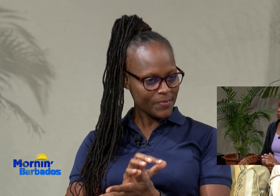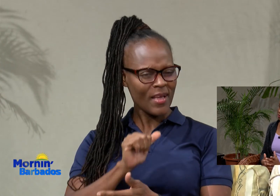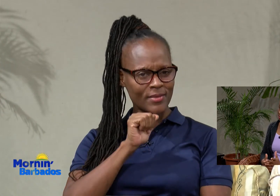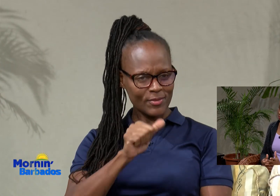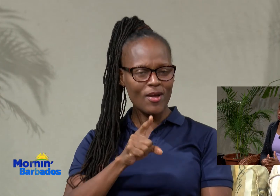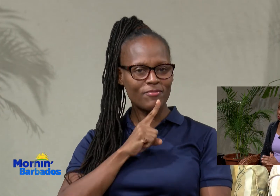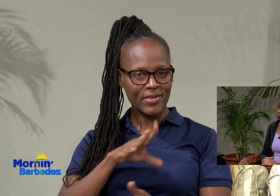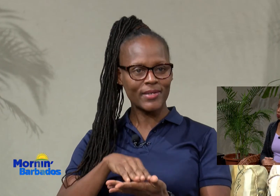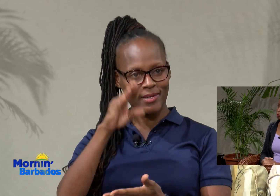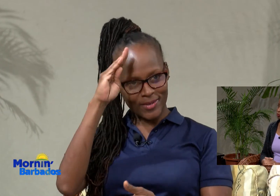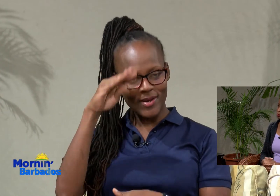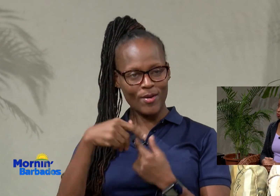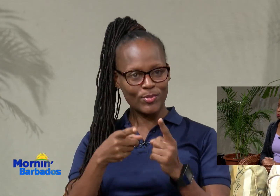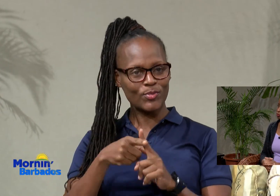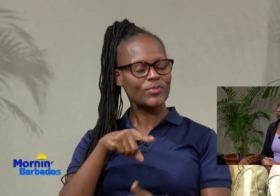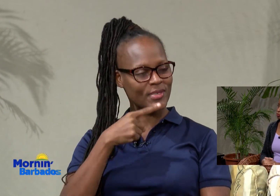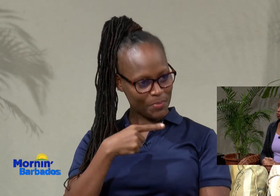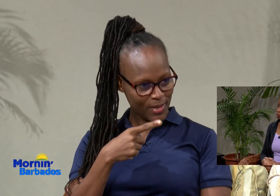Since that time at school,